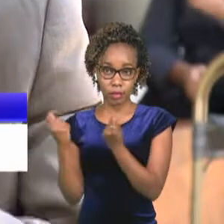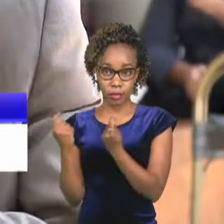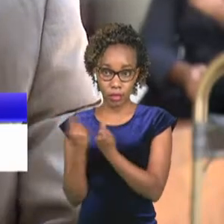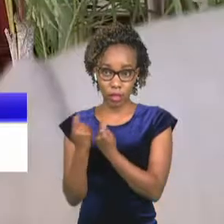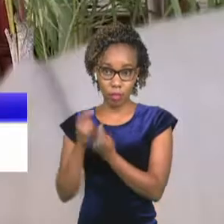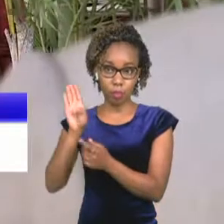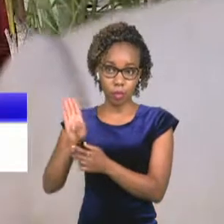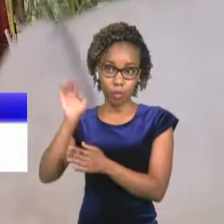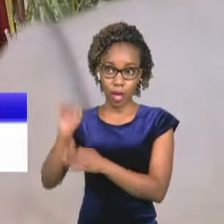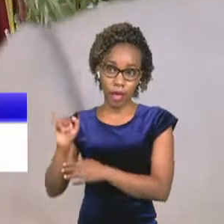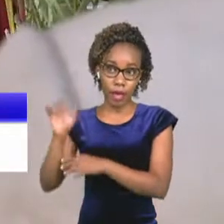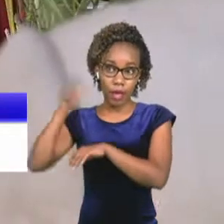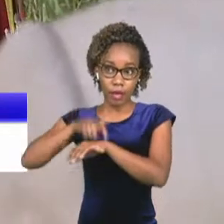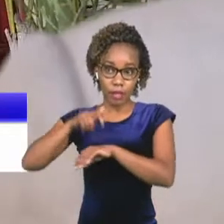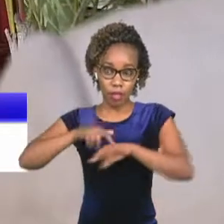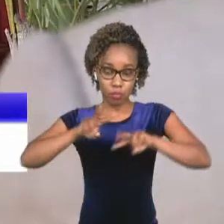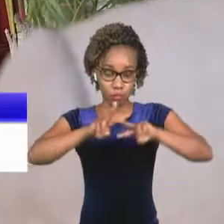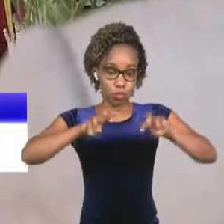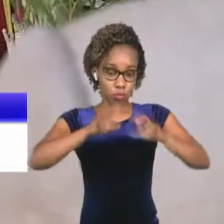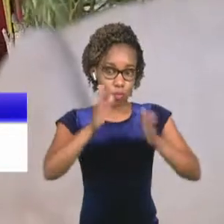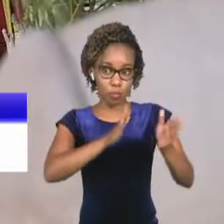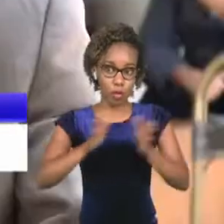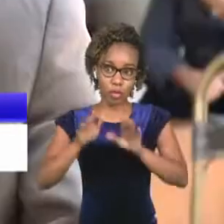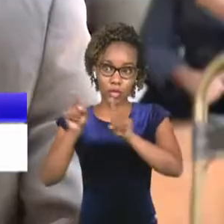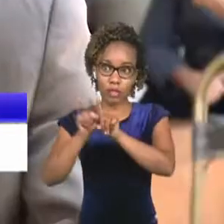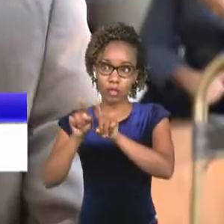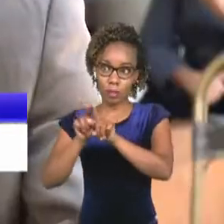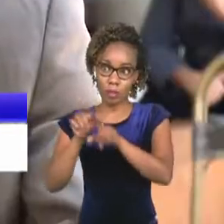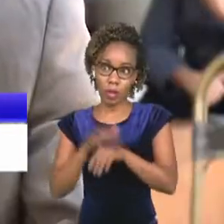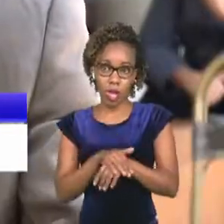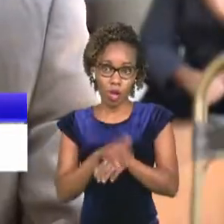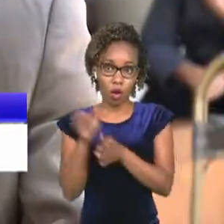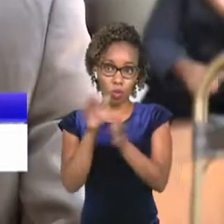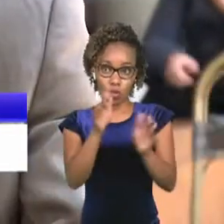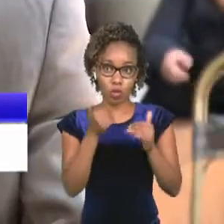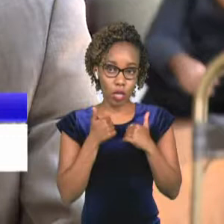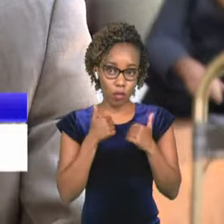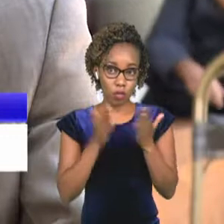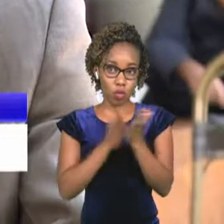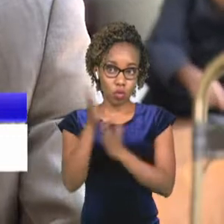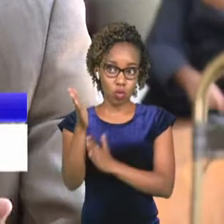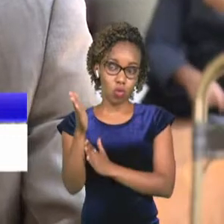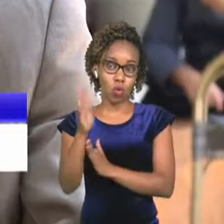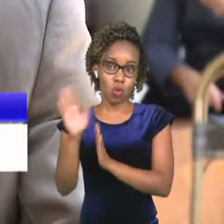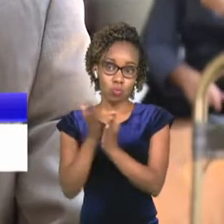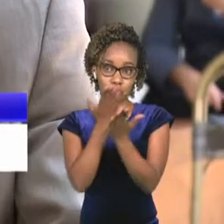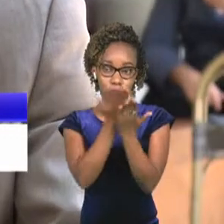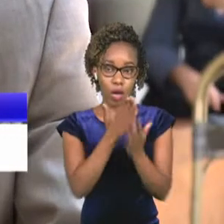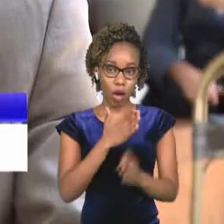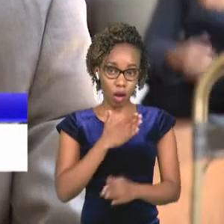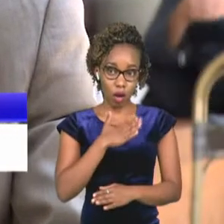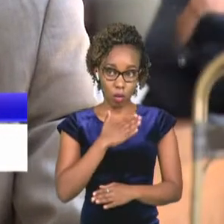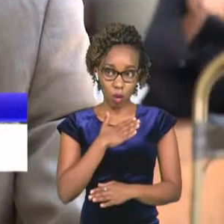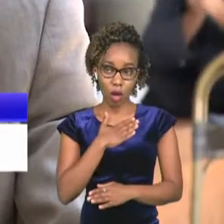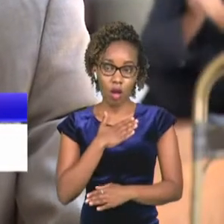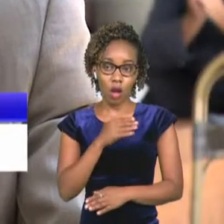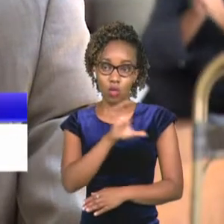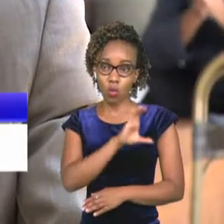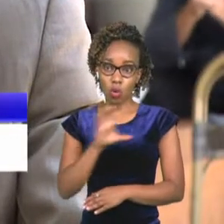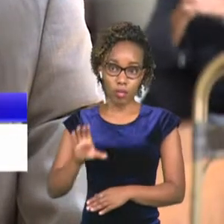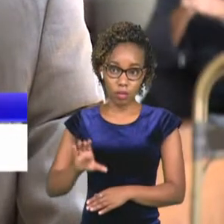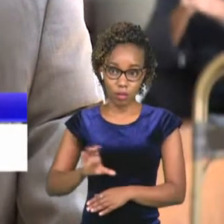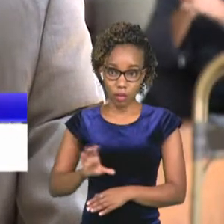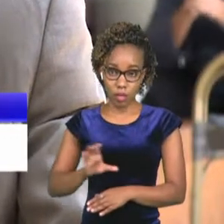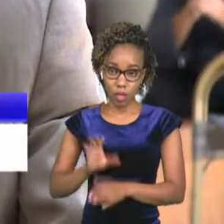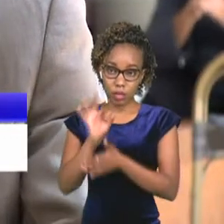then during the validation process, we also did the same. We were given an opportunity through a request that we wrote to the steering, to